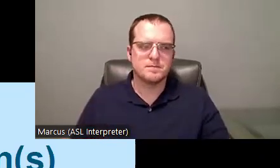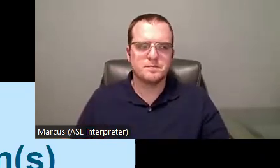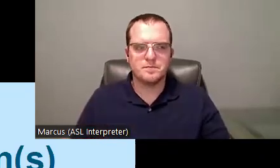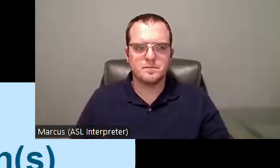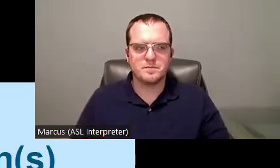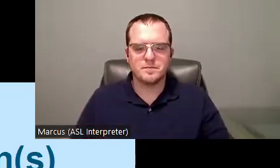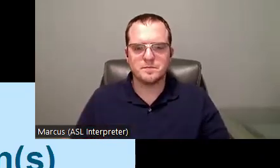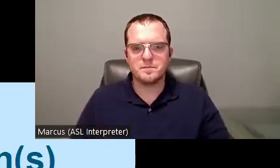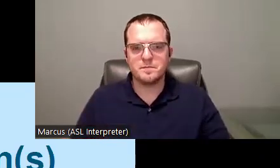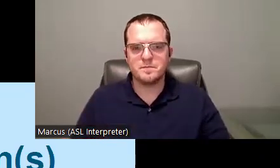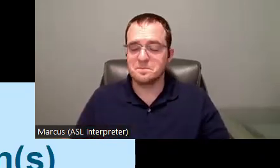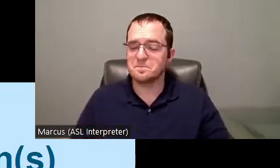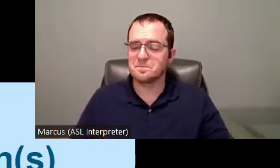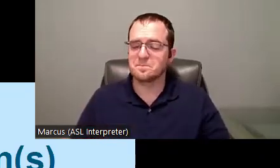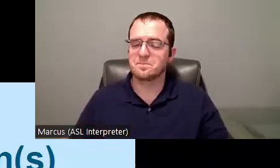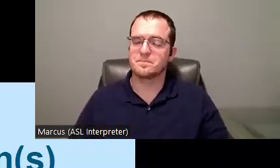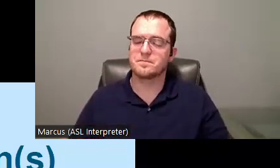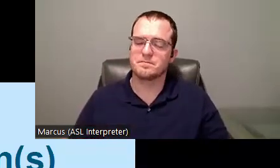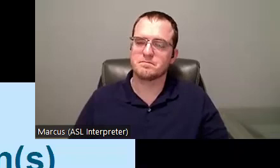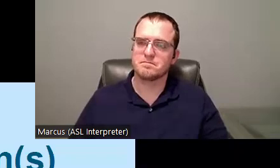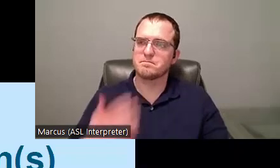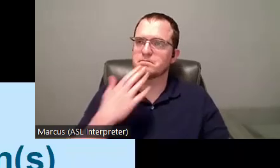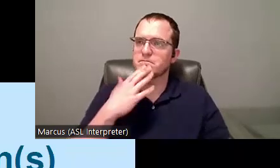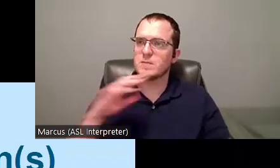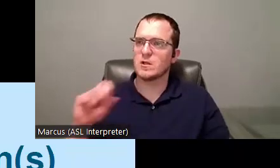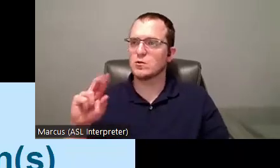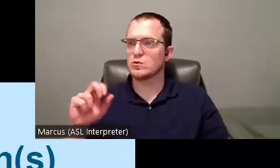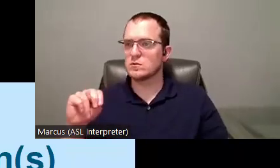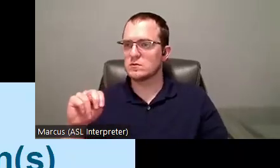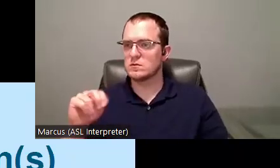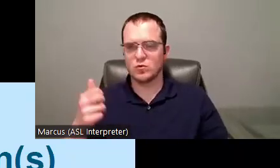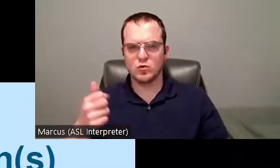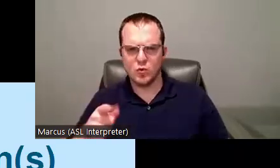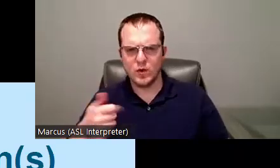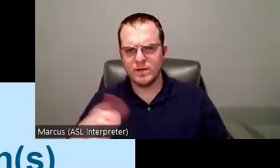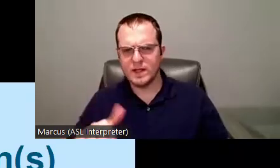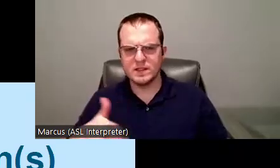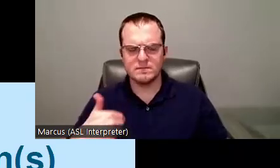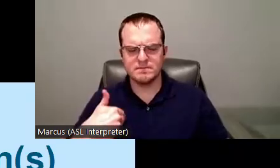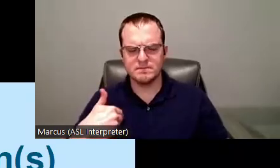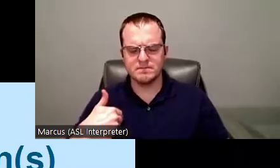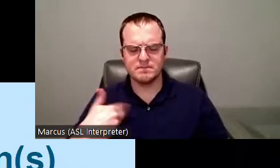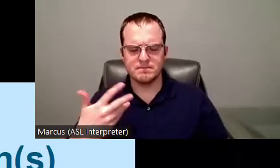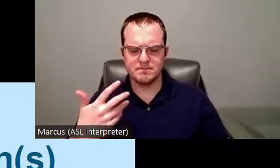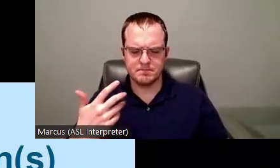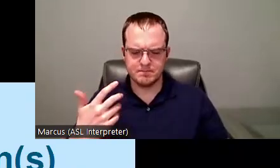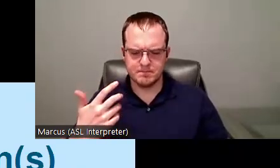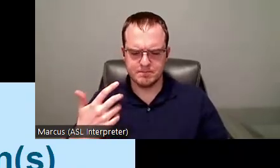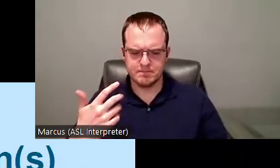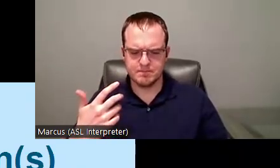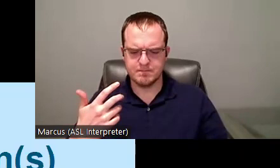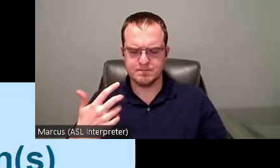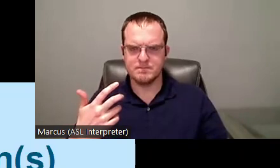That's great. Thanks, Susan. Do we have any sense, like, in terms of like increase